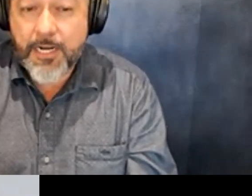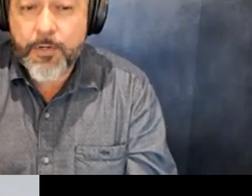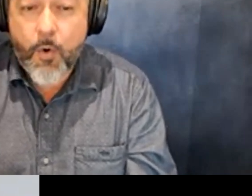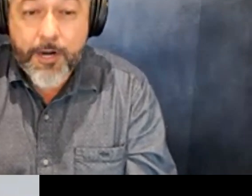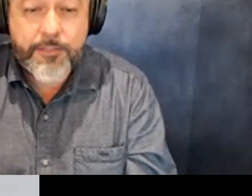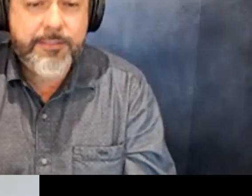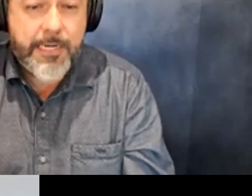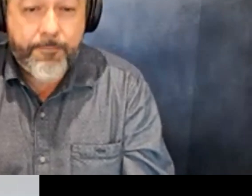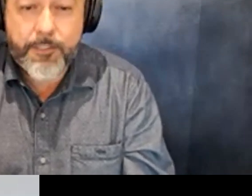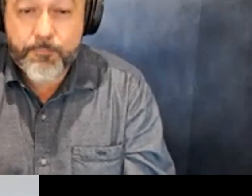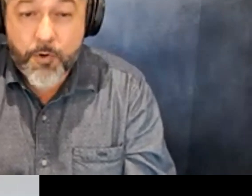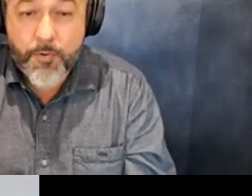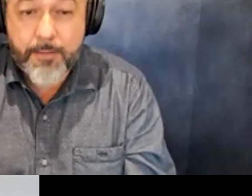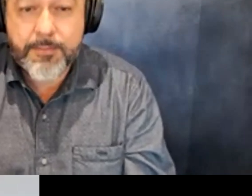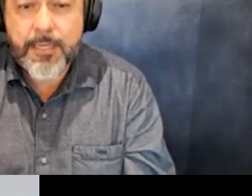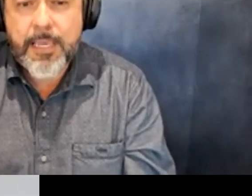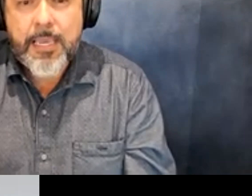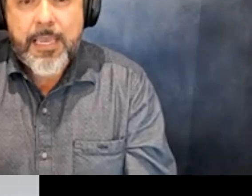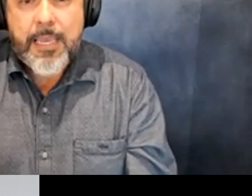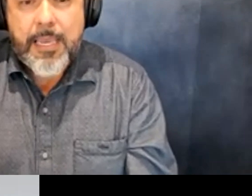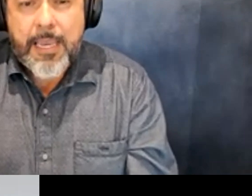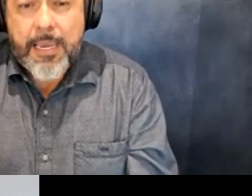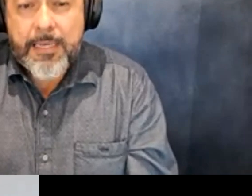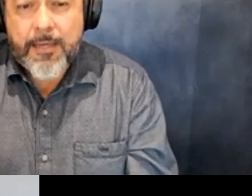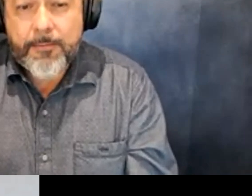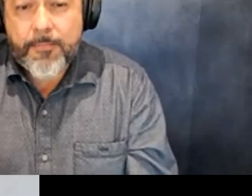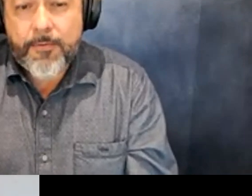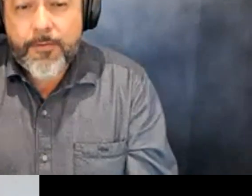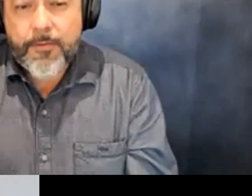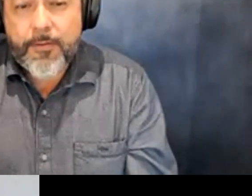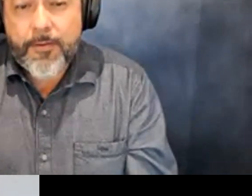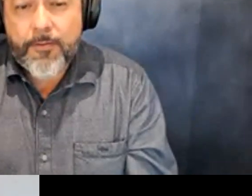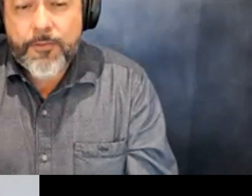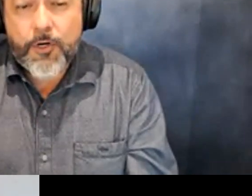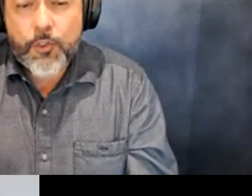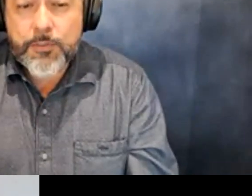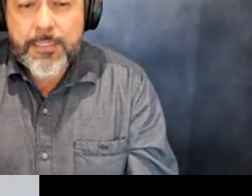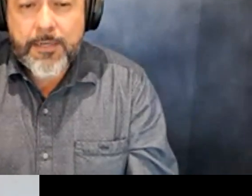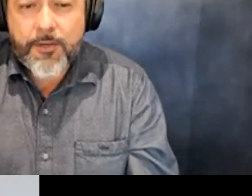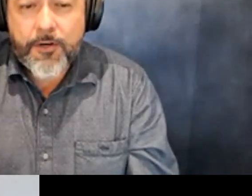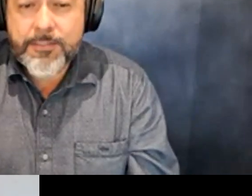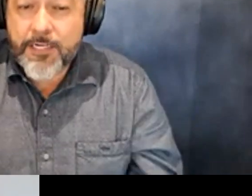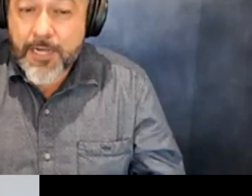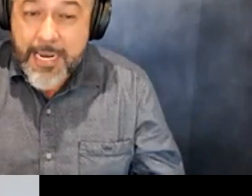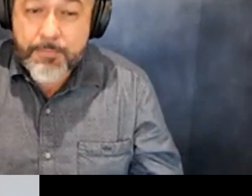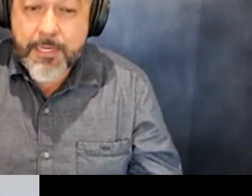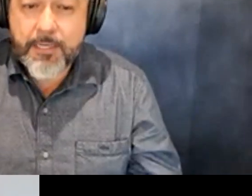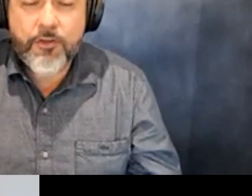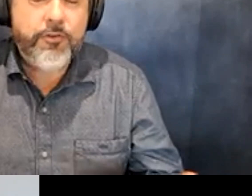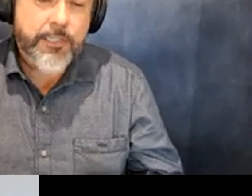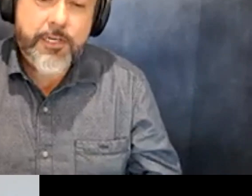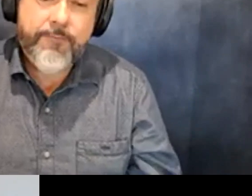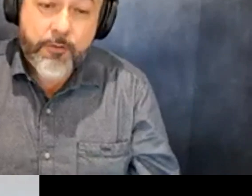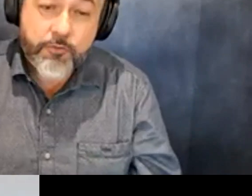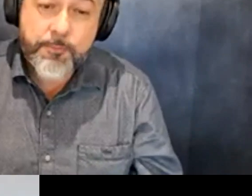applications that are required to sign up for these programs. And they're losing their Section 8 because